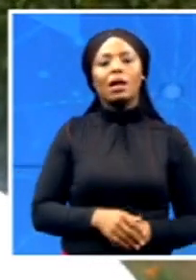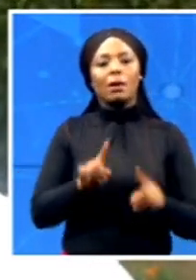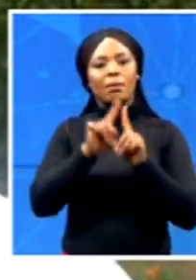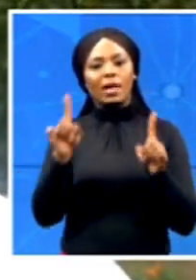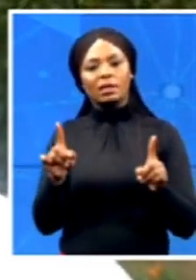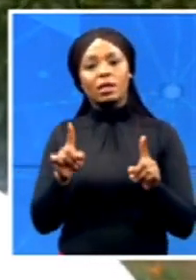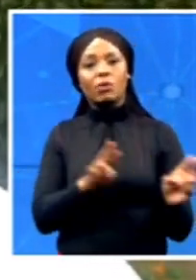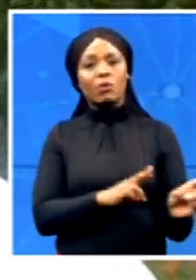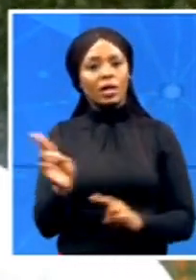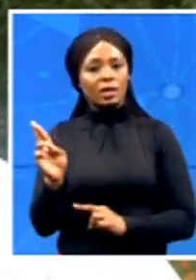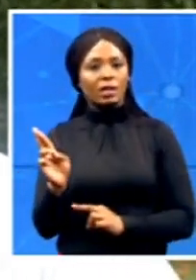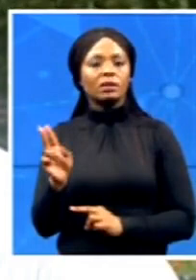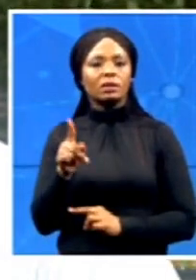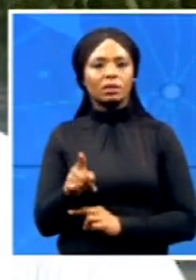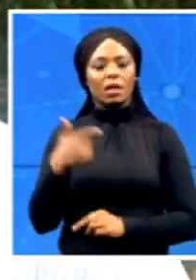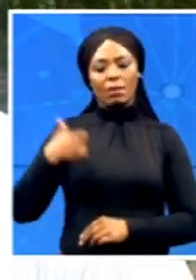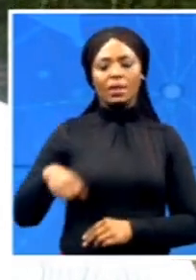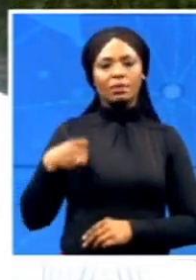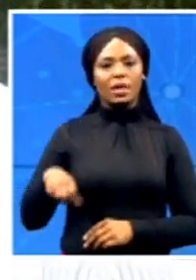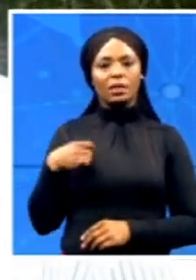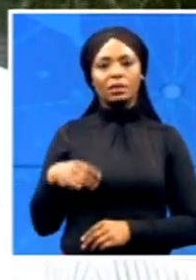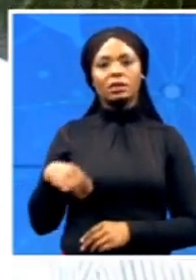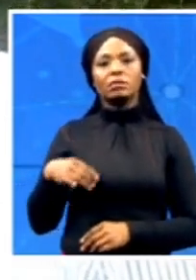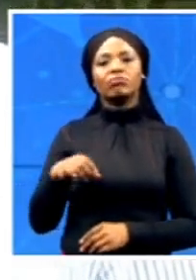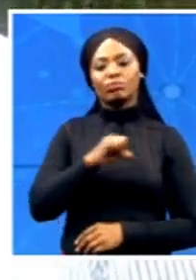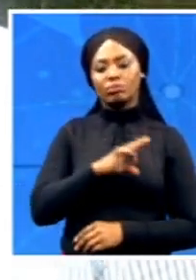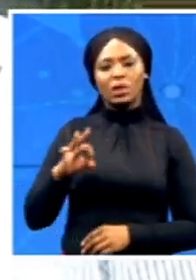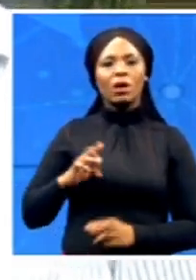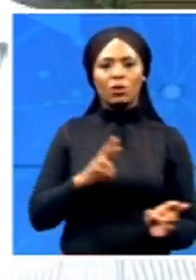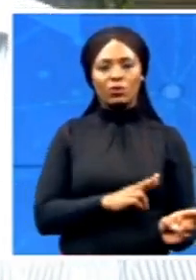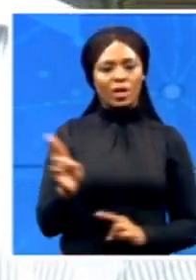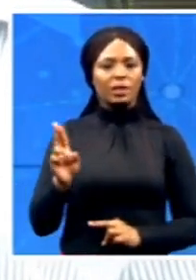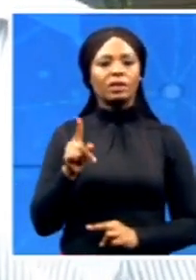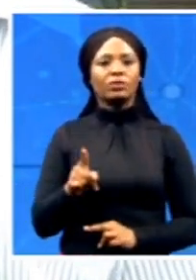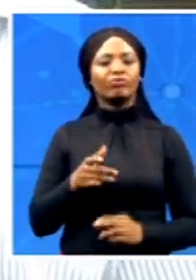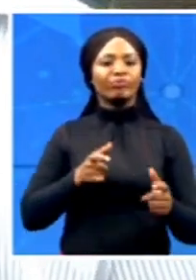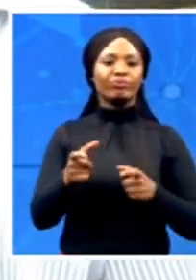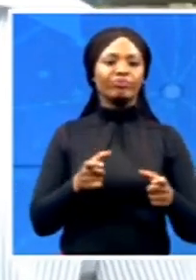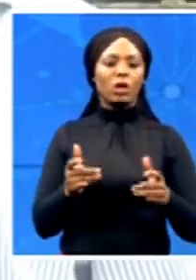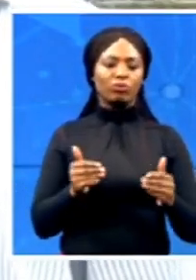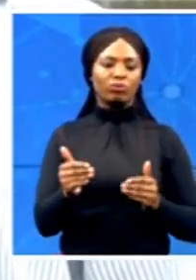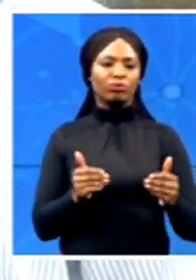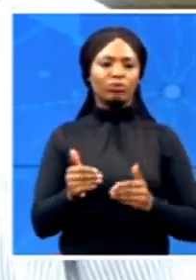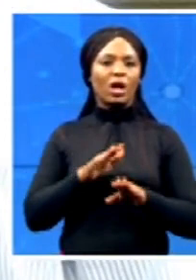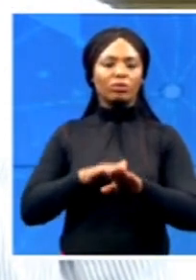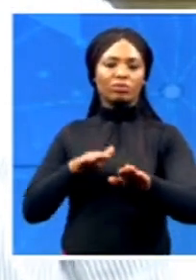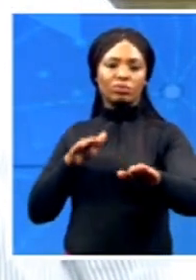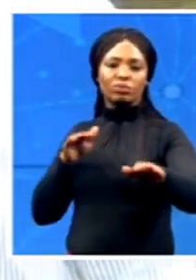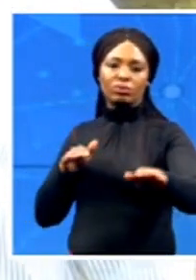municipality is much ready to deal with all the types of congestion. As I said, in